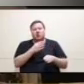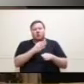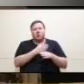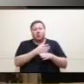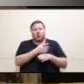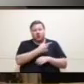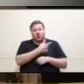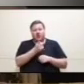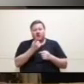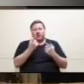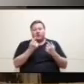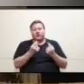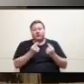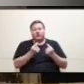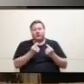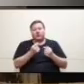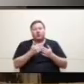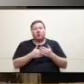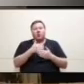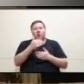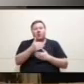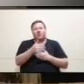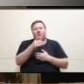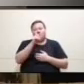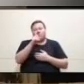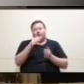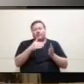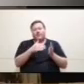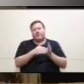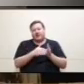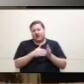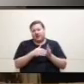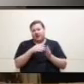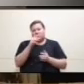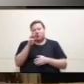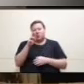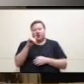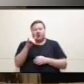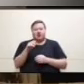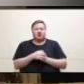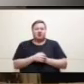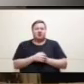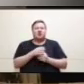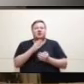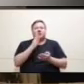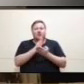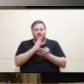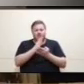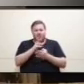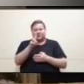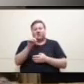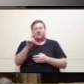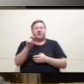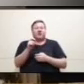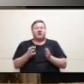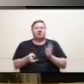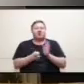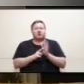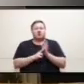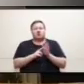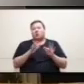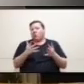is over 1 million. So if you are over 1 million, you must be VAT registered, otherwise we don't consider